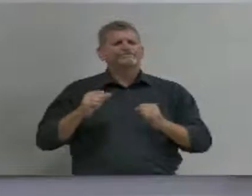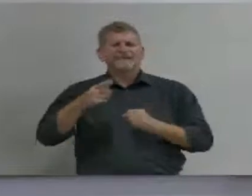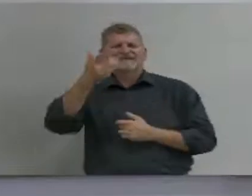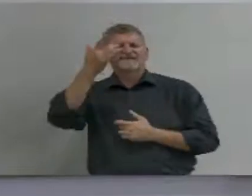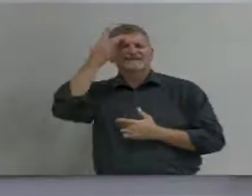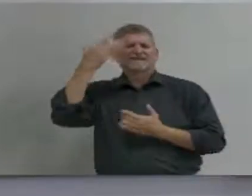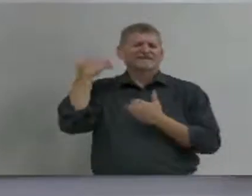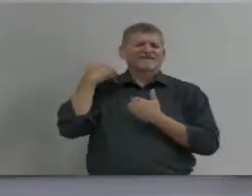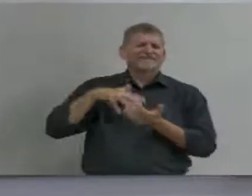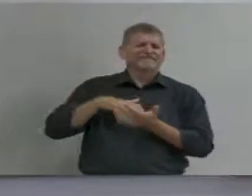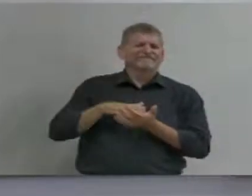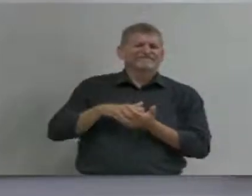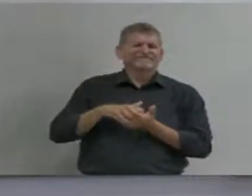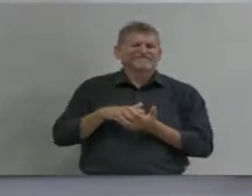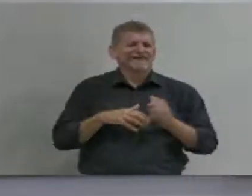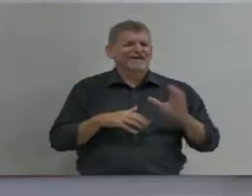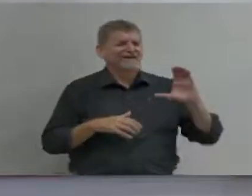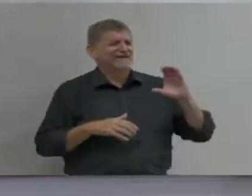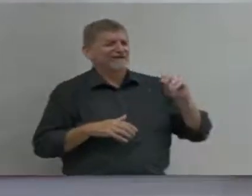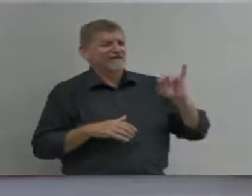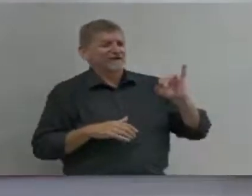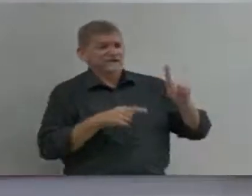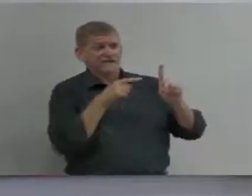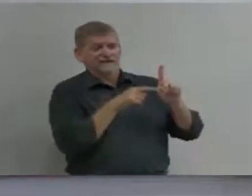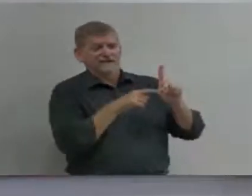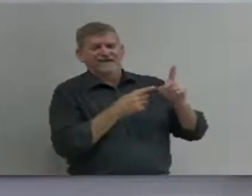there was complicating factors to that.